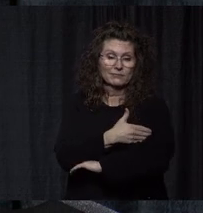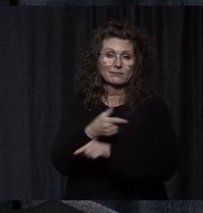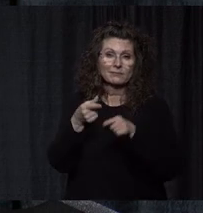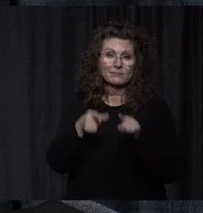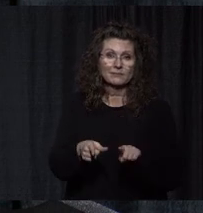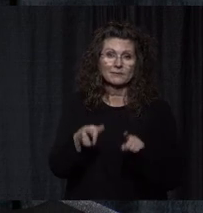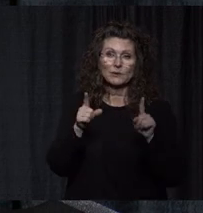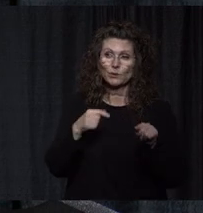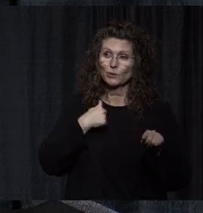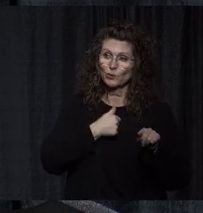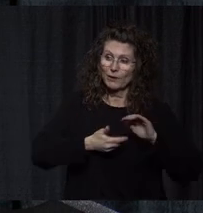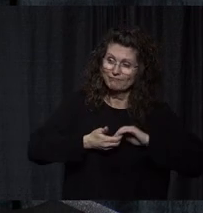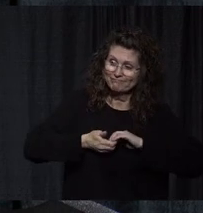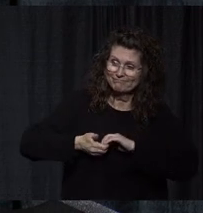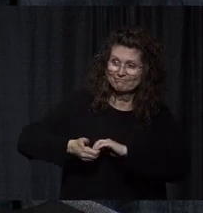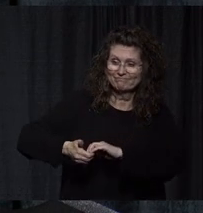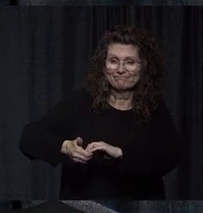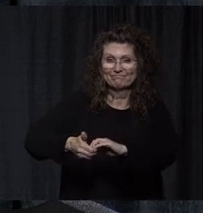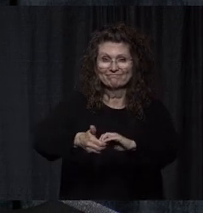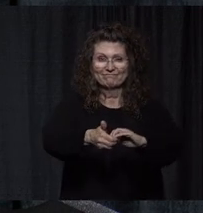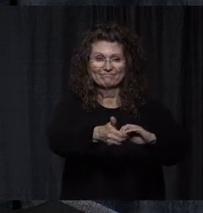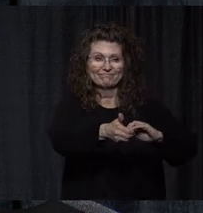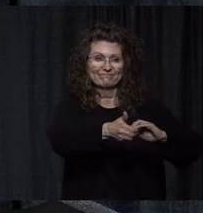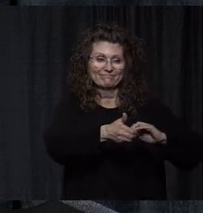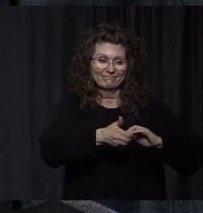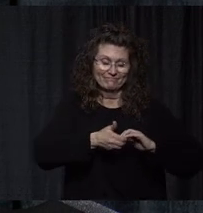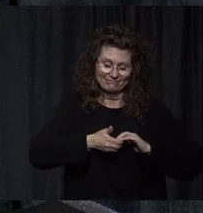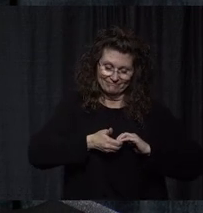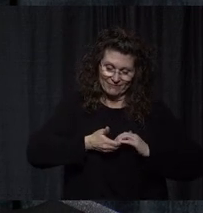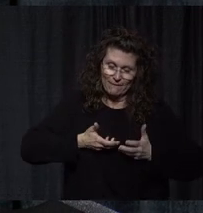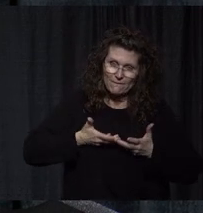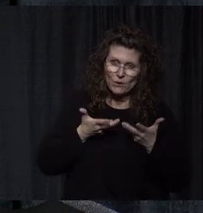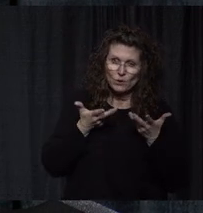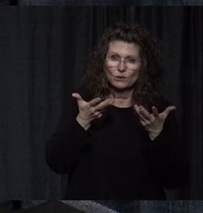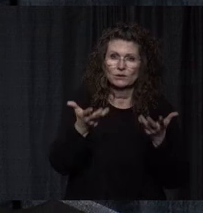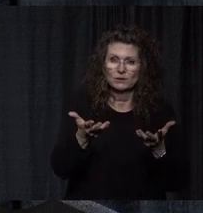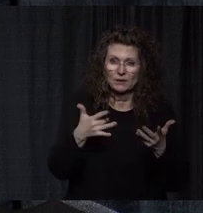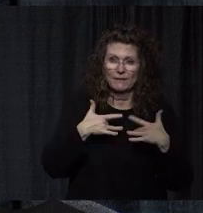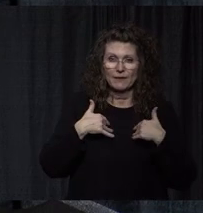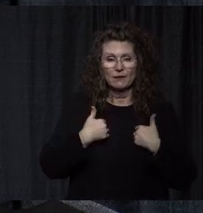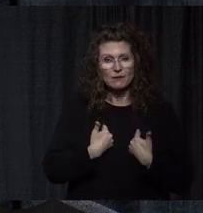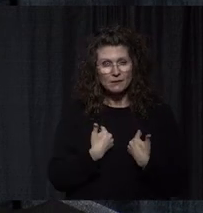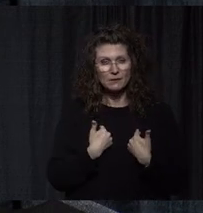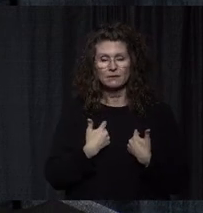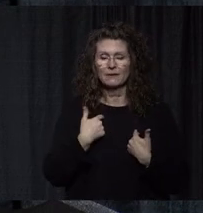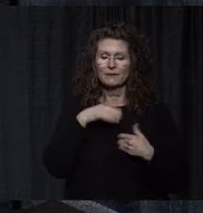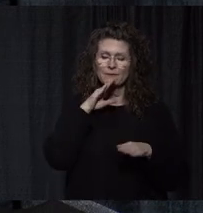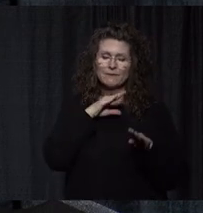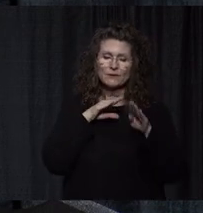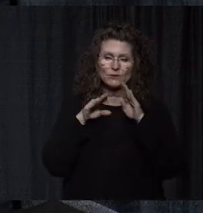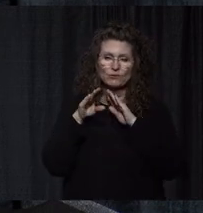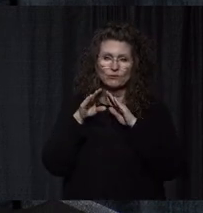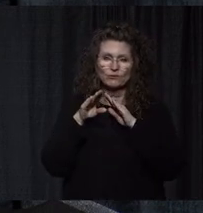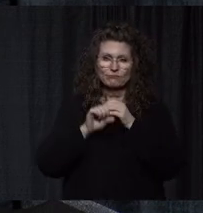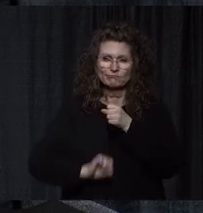raise our voices together. And when we're tired and frustrated, we can actually lift each other up.